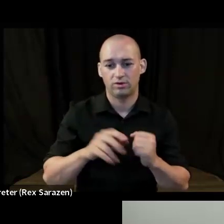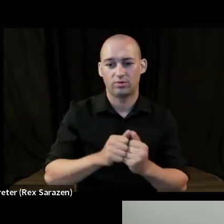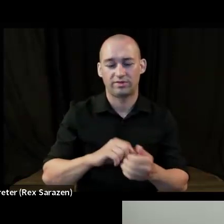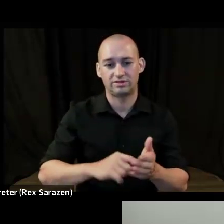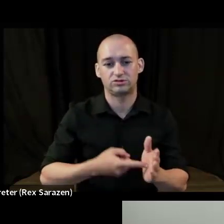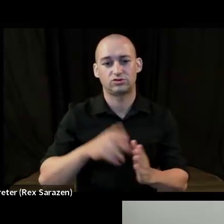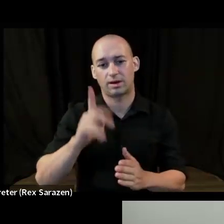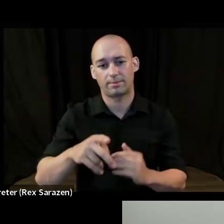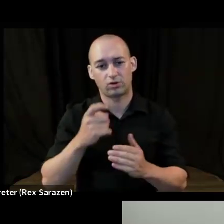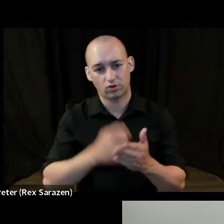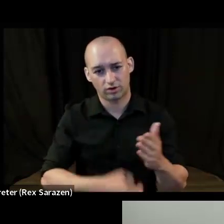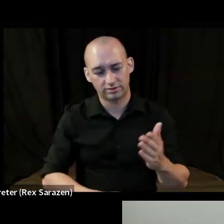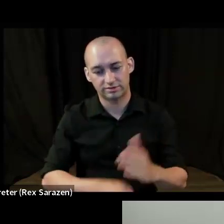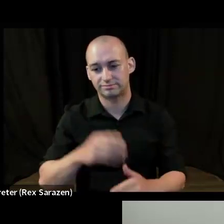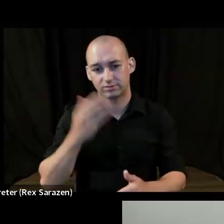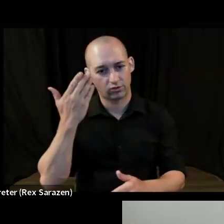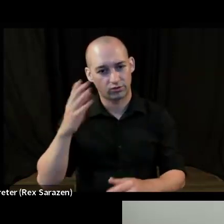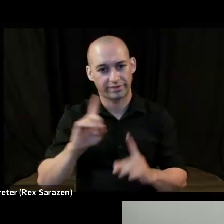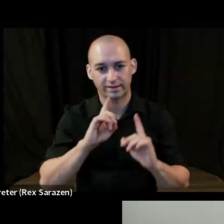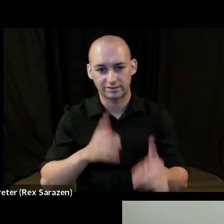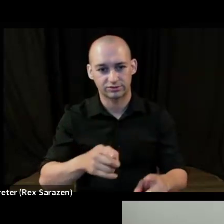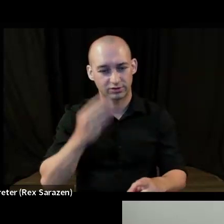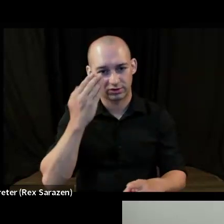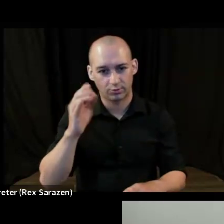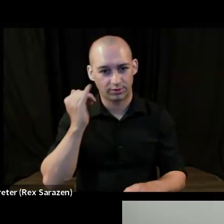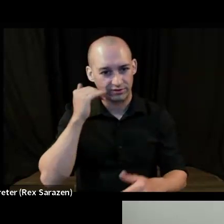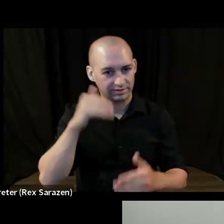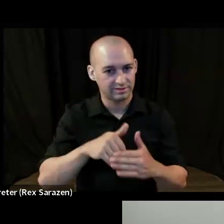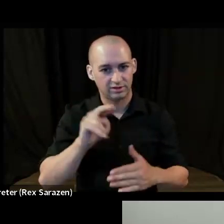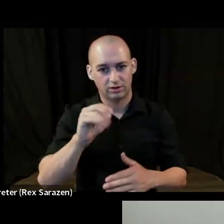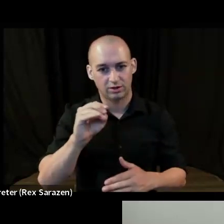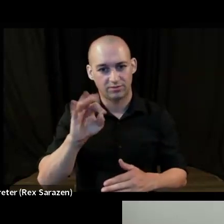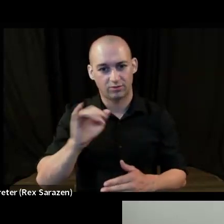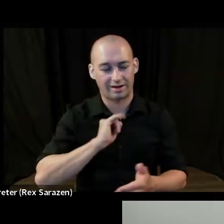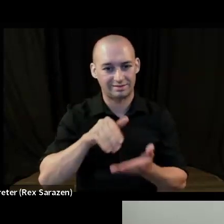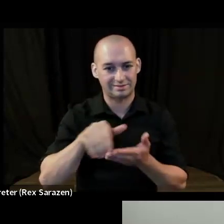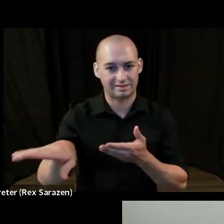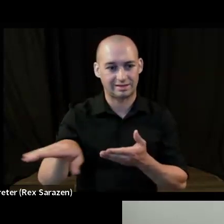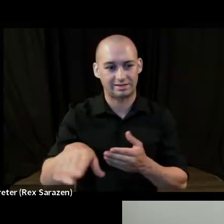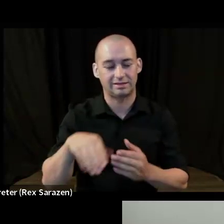know the answer to that. And I don't know that it's in the NOFO. So I sent them to, please submit it to the